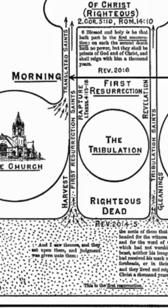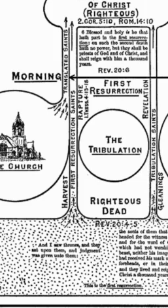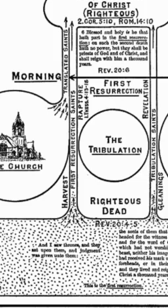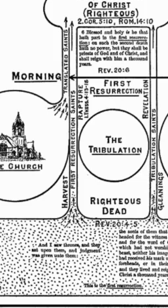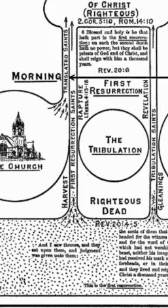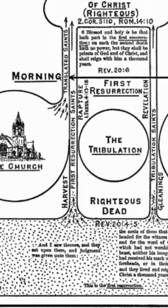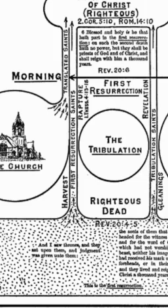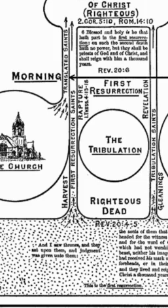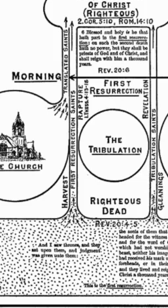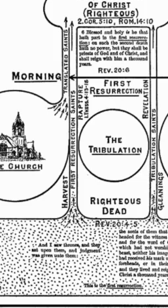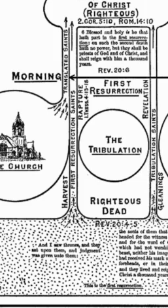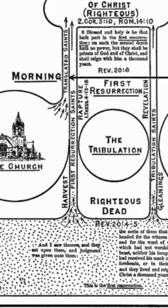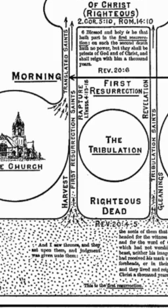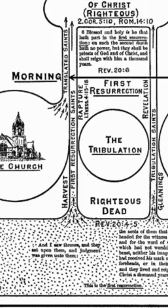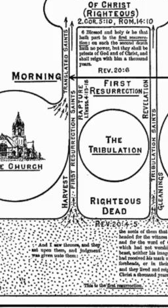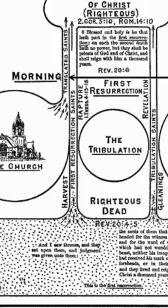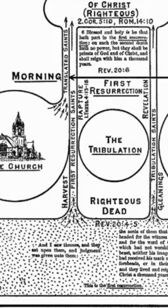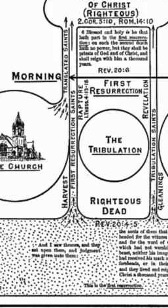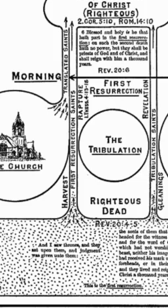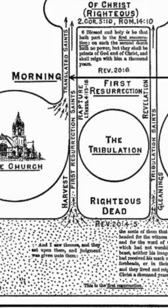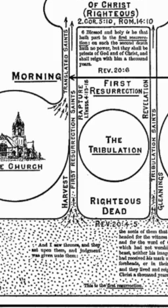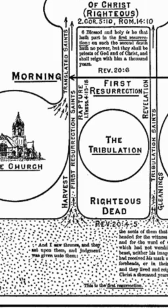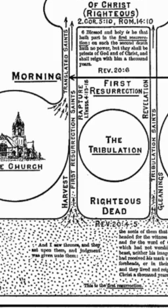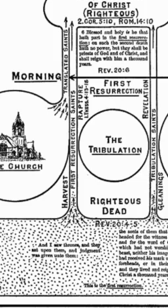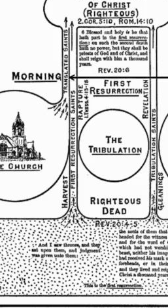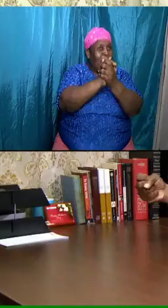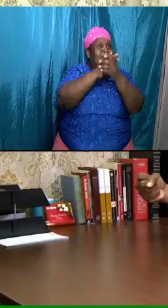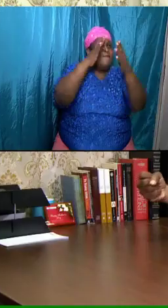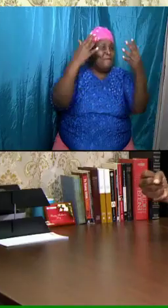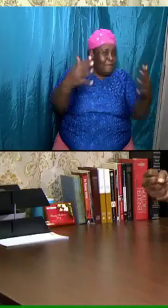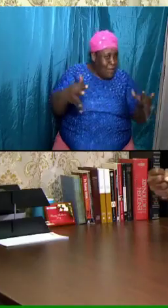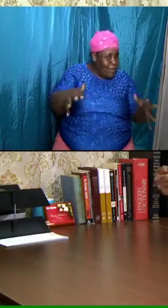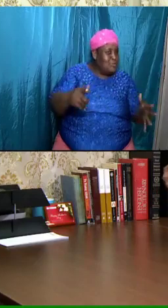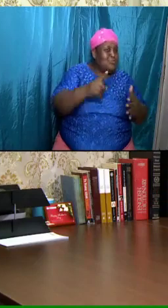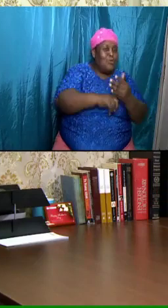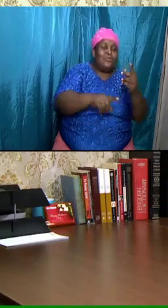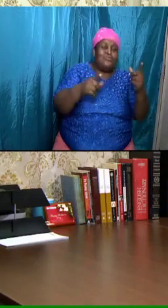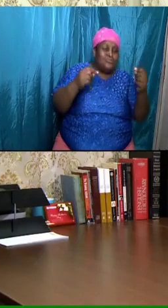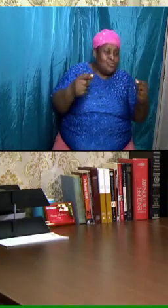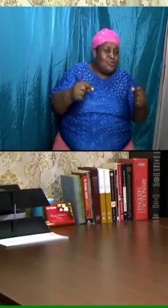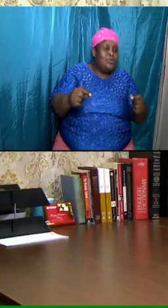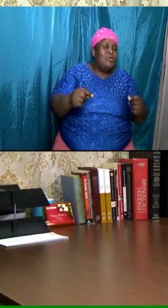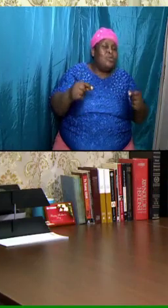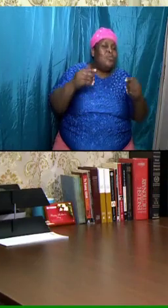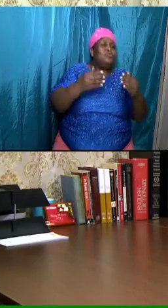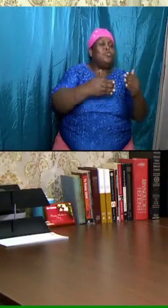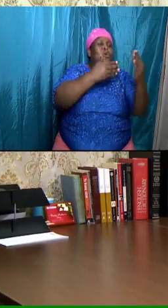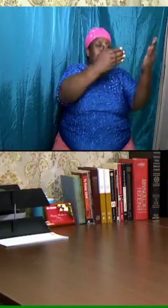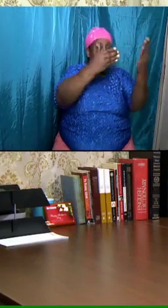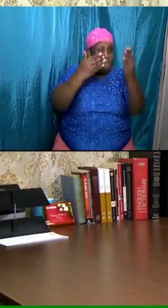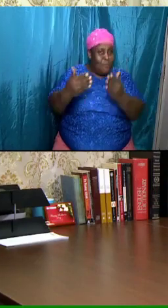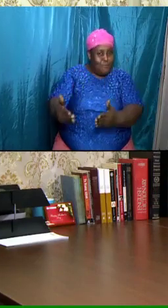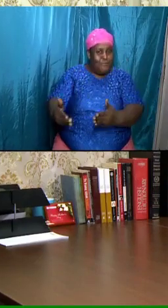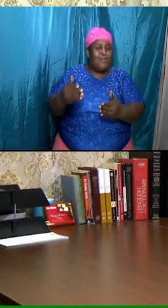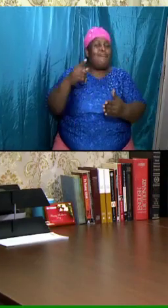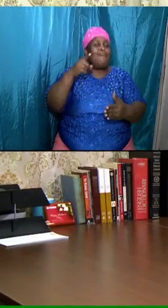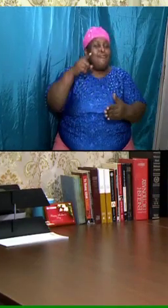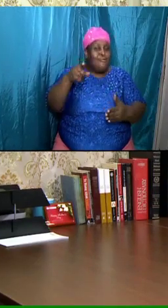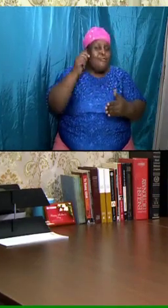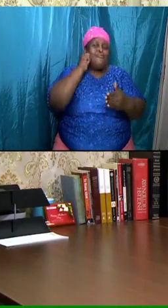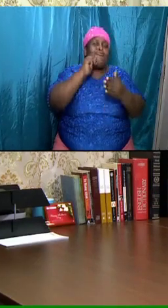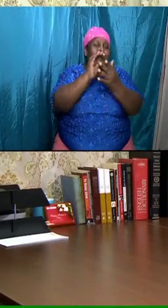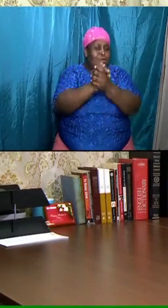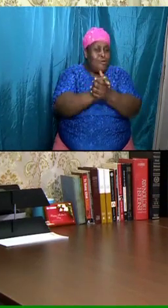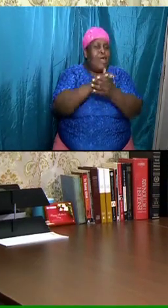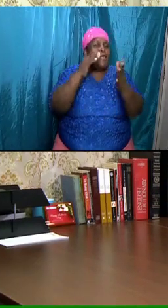came for his bride later on finish what he was doing he was going to take her back and take her right into that new